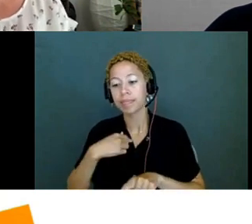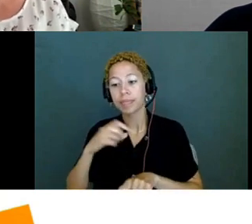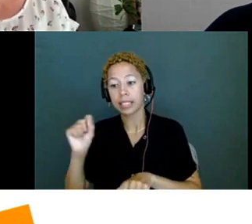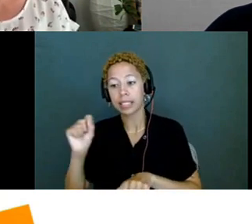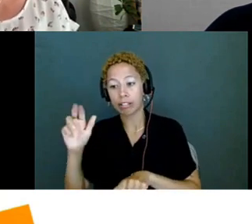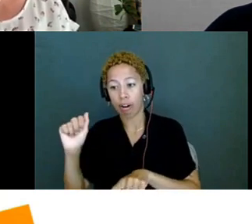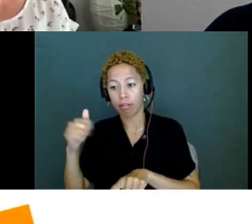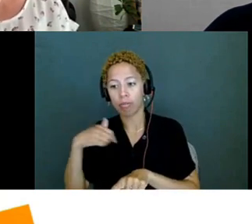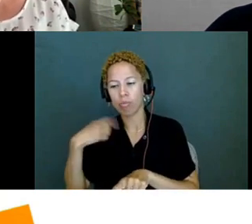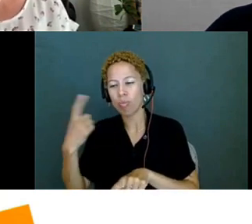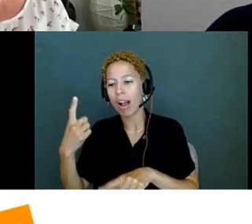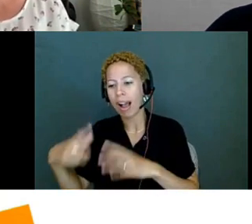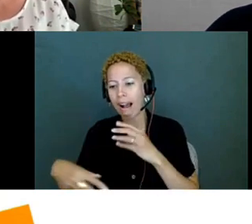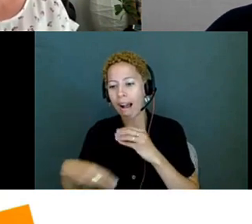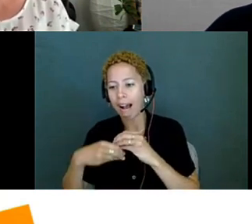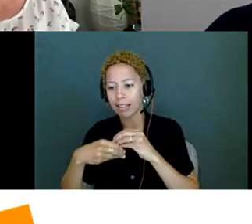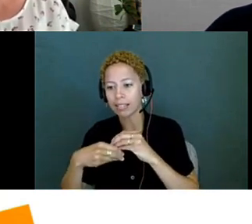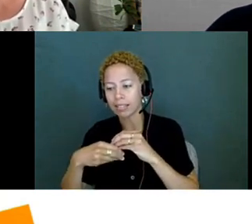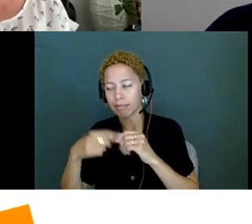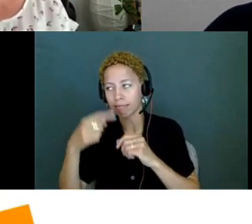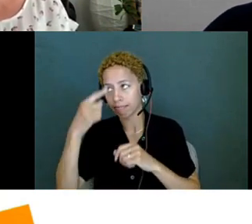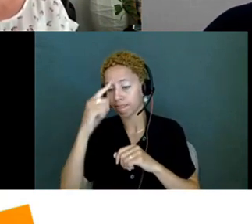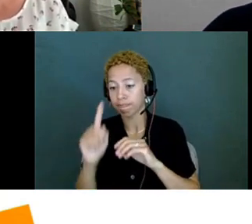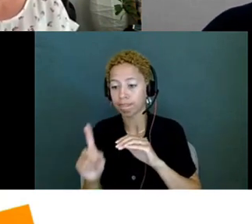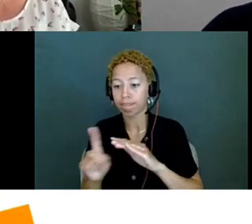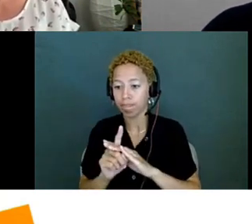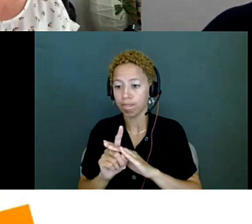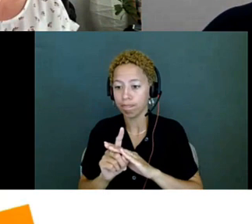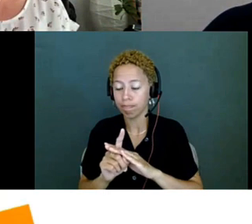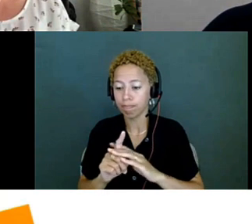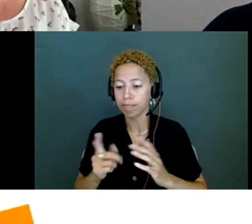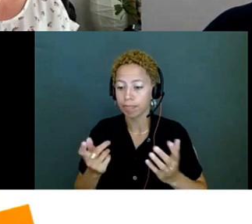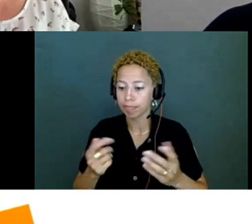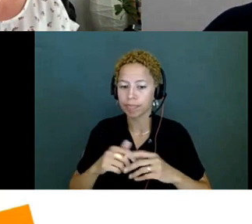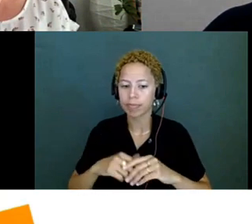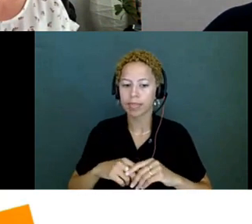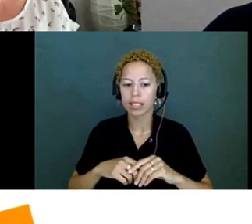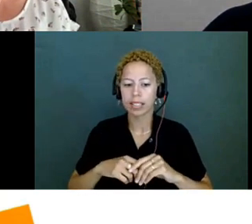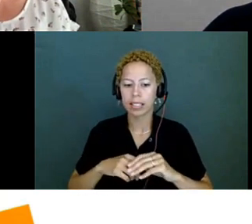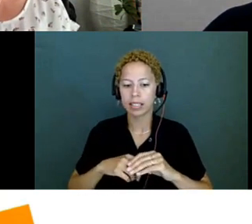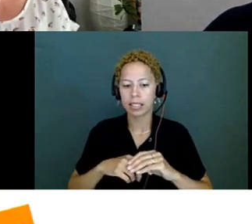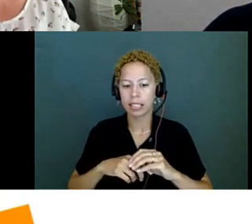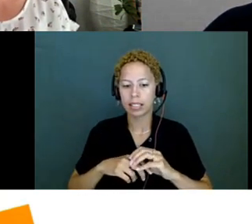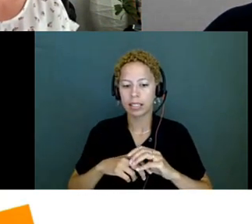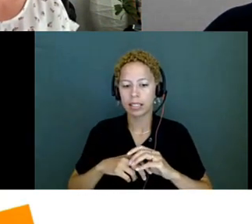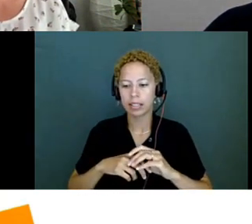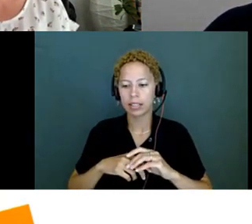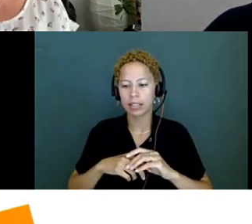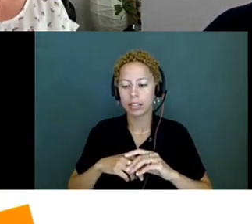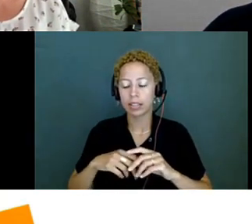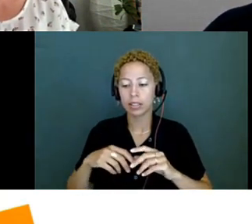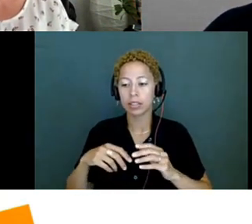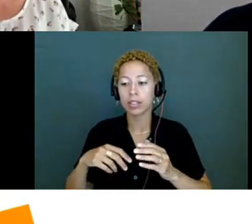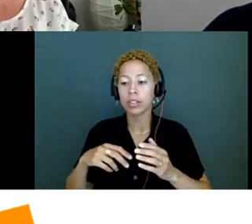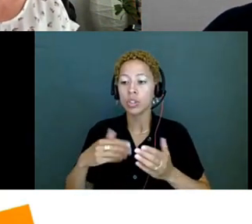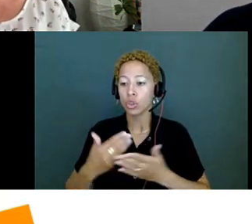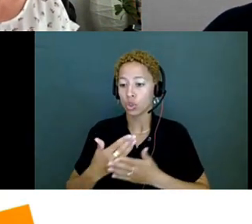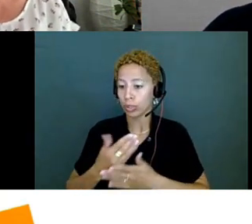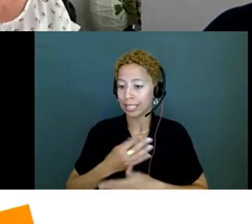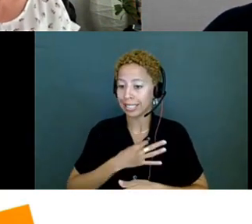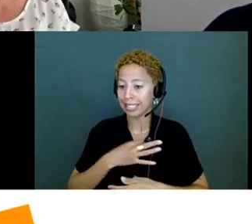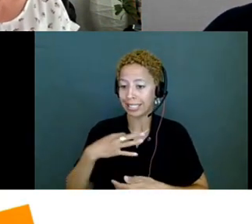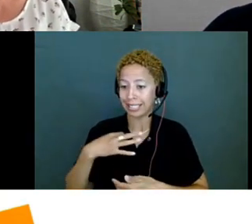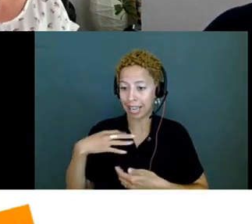thing that I can add. It just kind of came to my mind. Yeah. It is when we onboard new staff